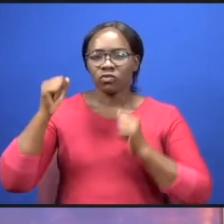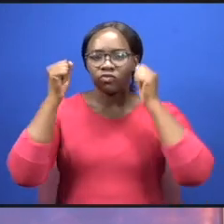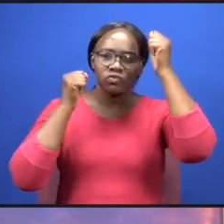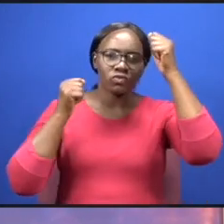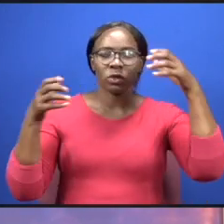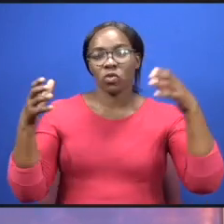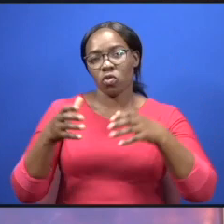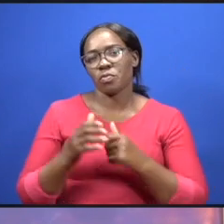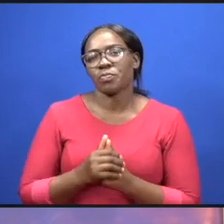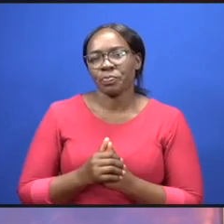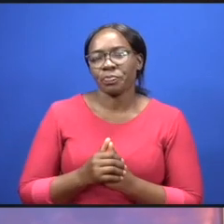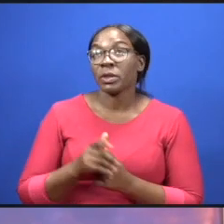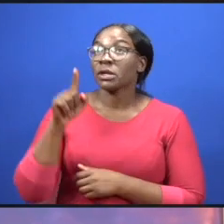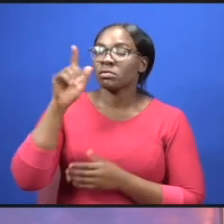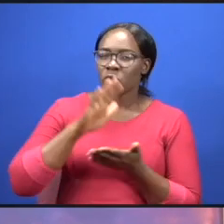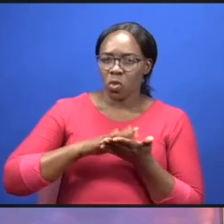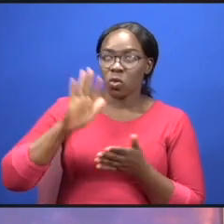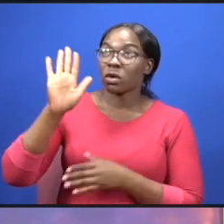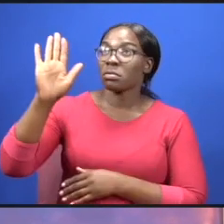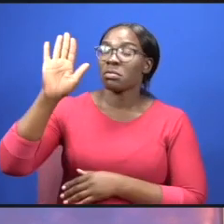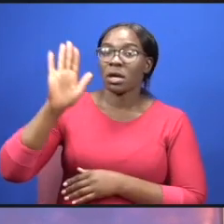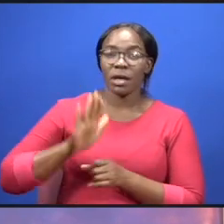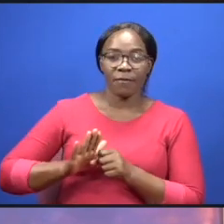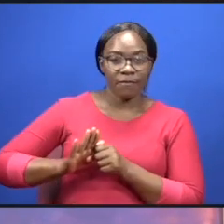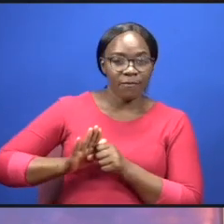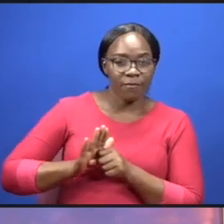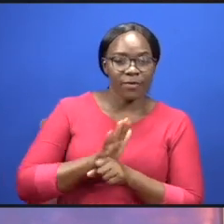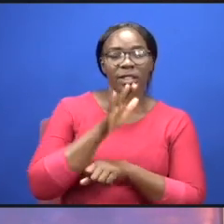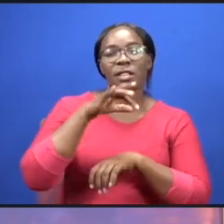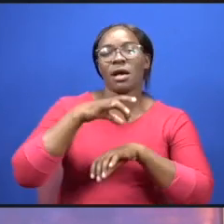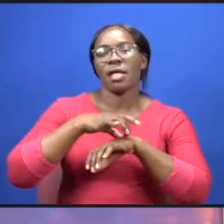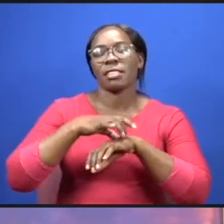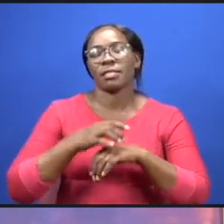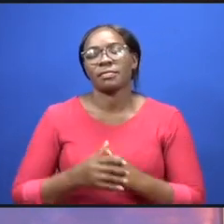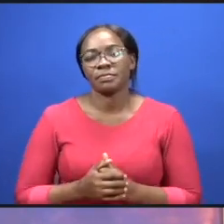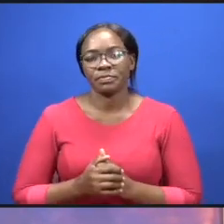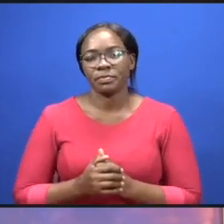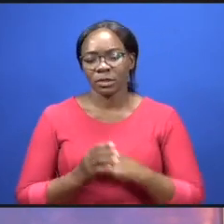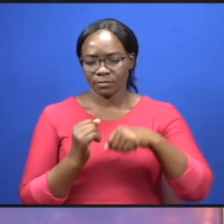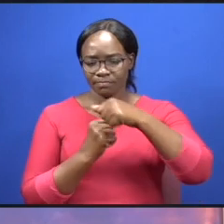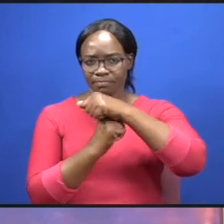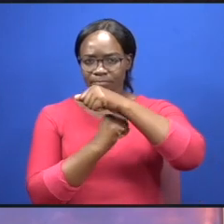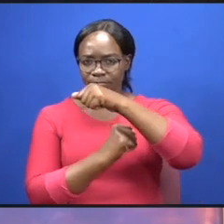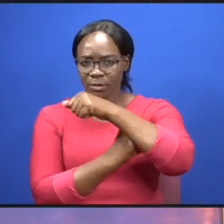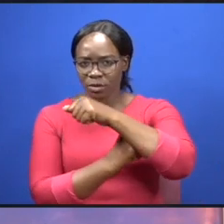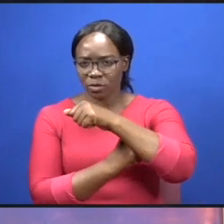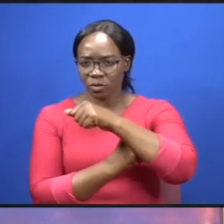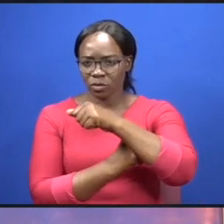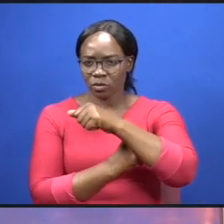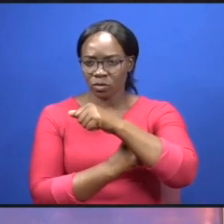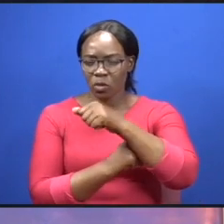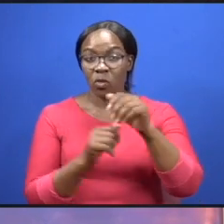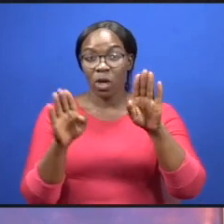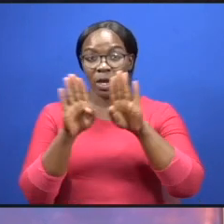armies. His glory fills the whole earth." The foundations of the